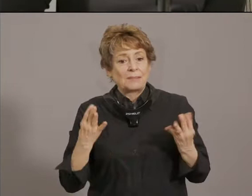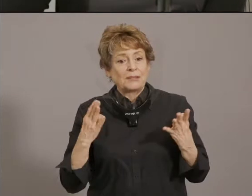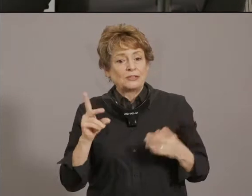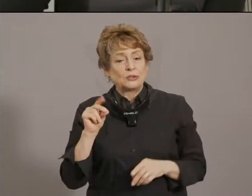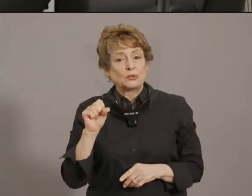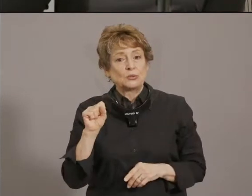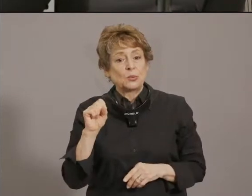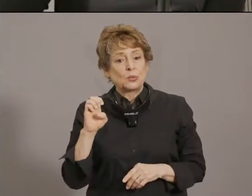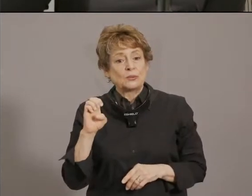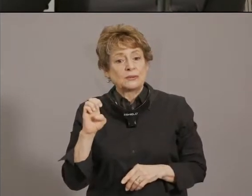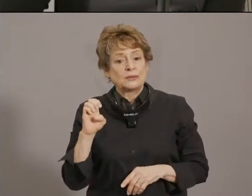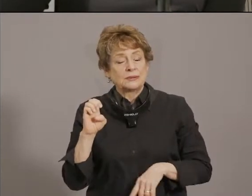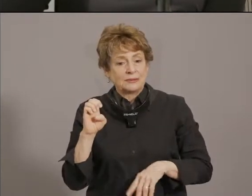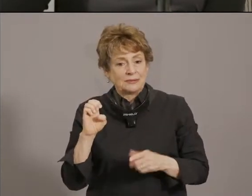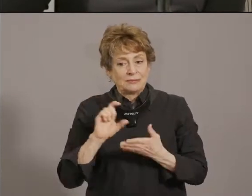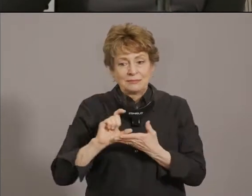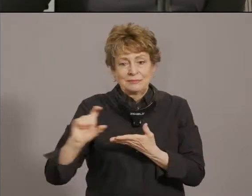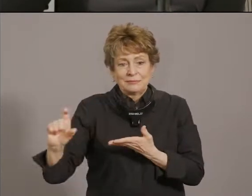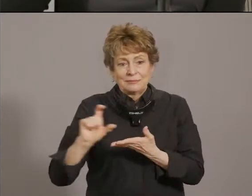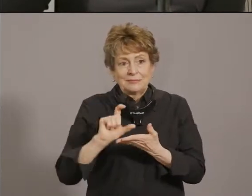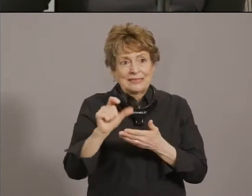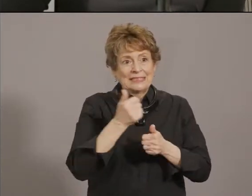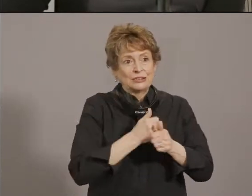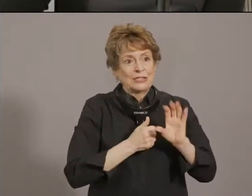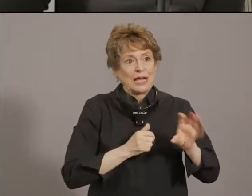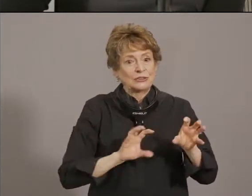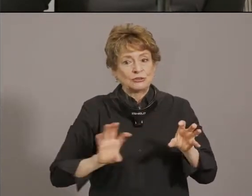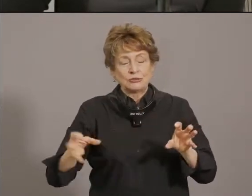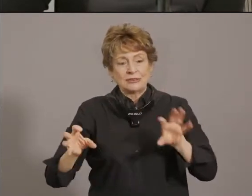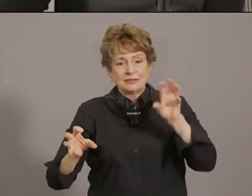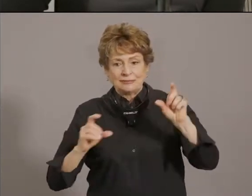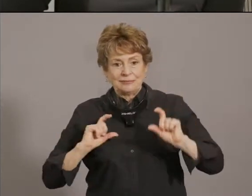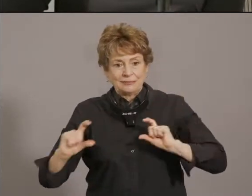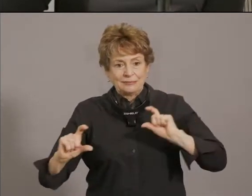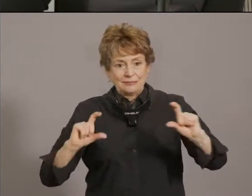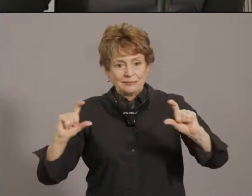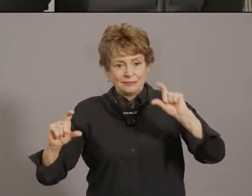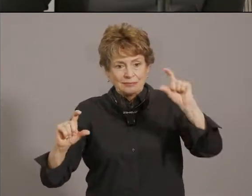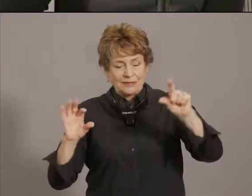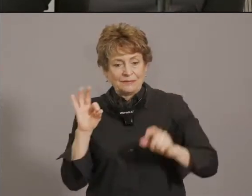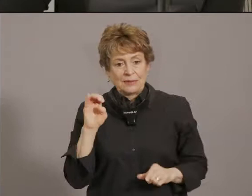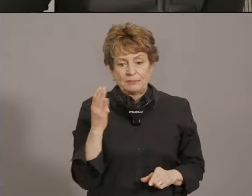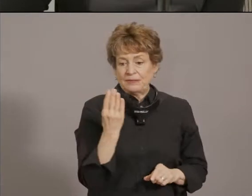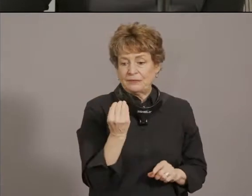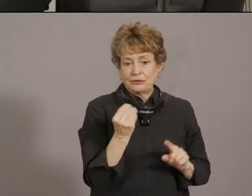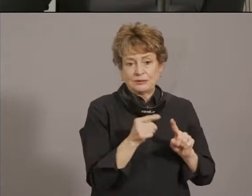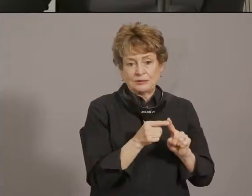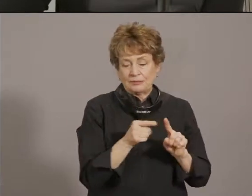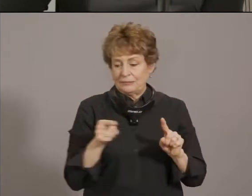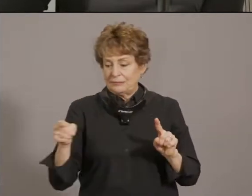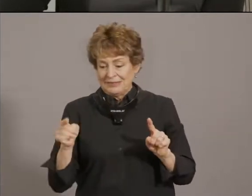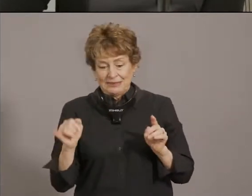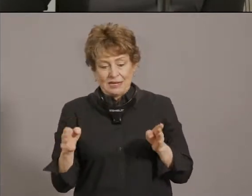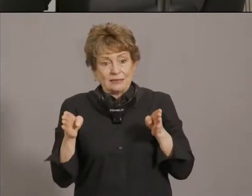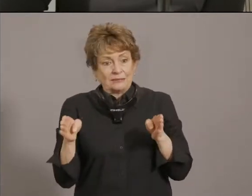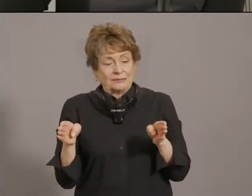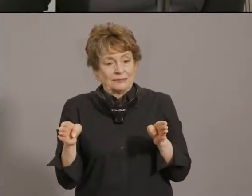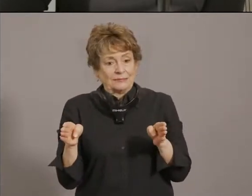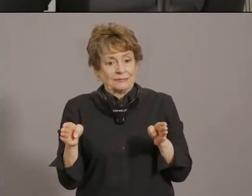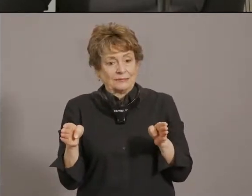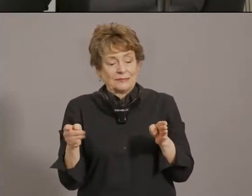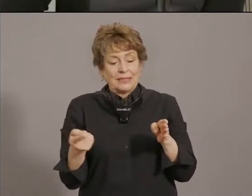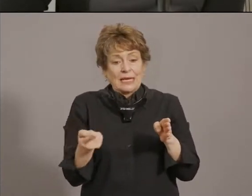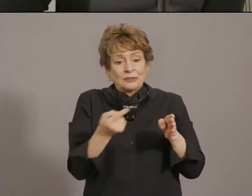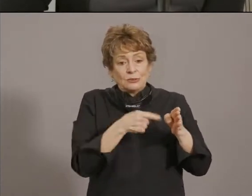to each county. This is for the week of February 14th. We will update this on Monday, but you can see this